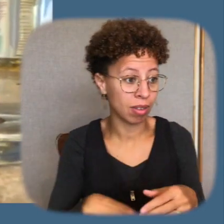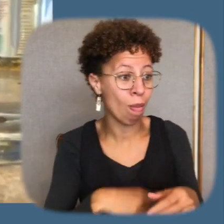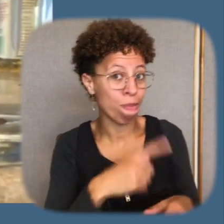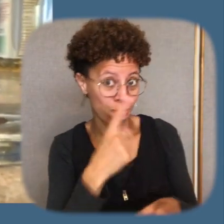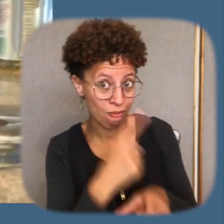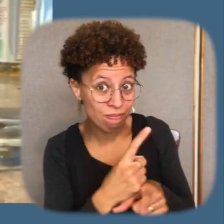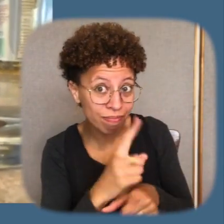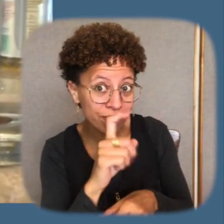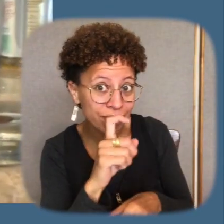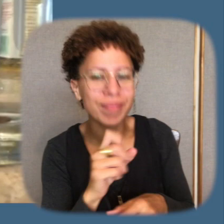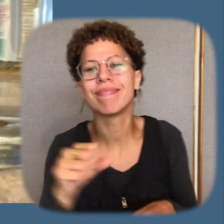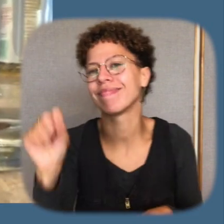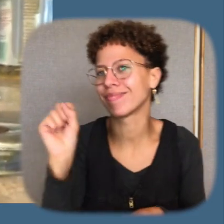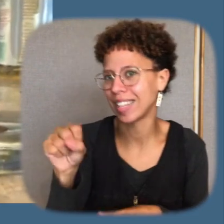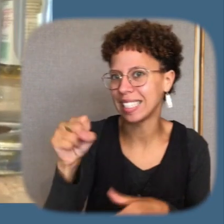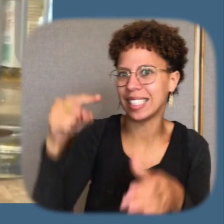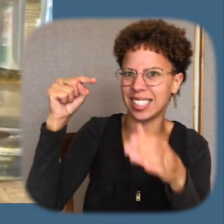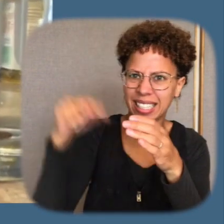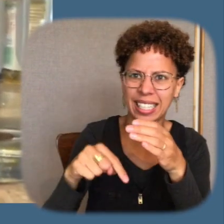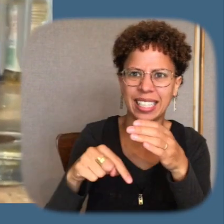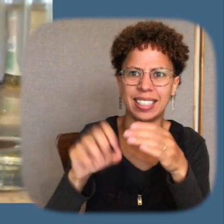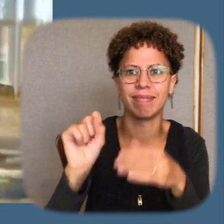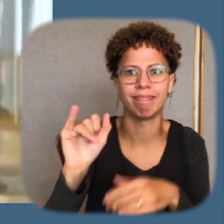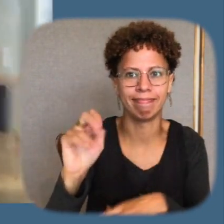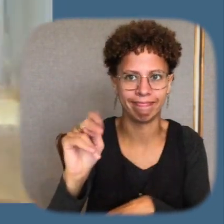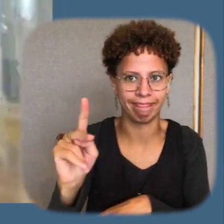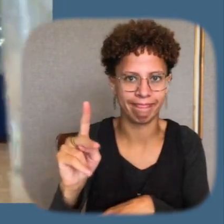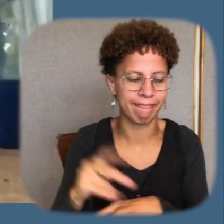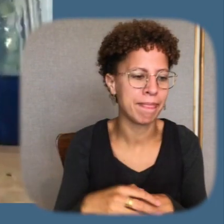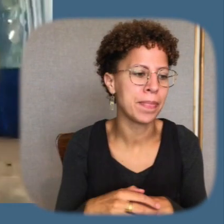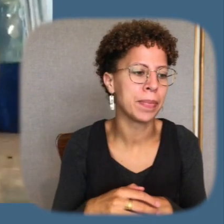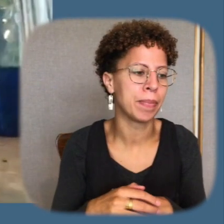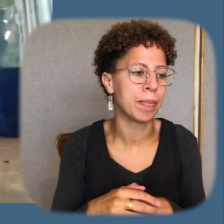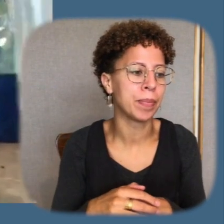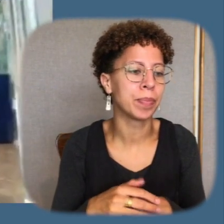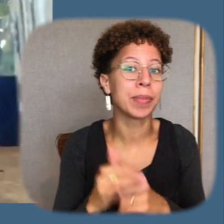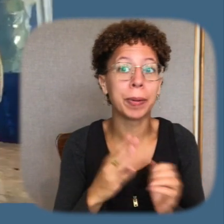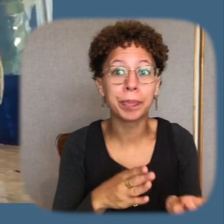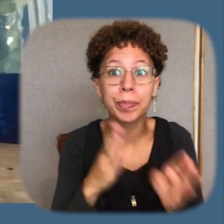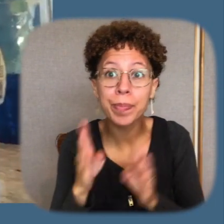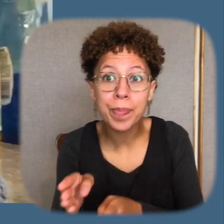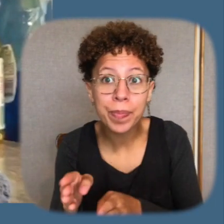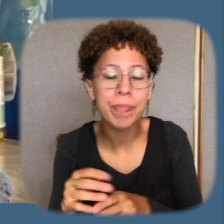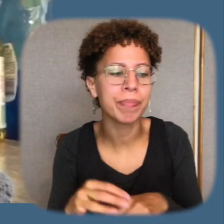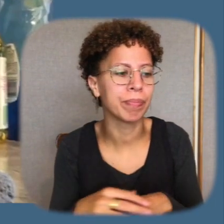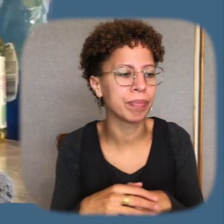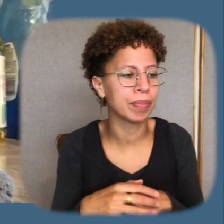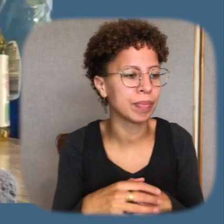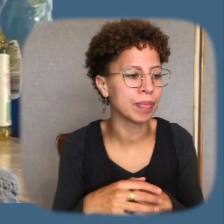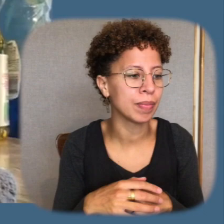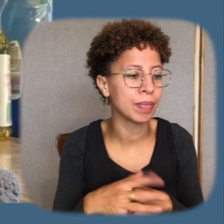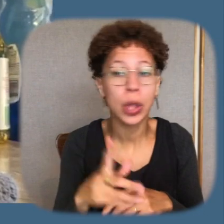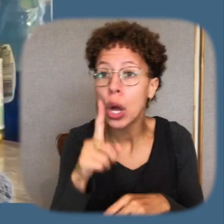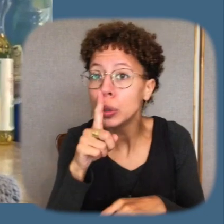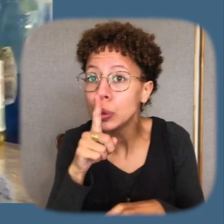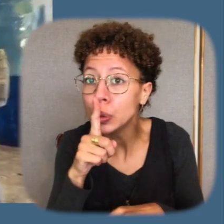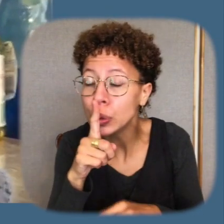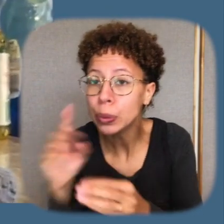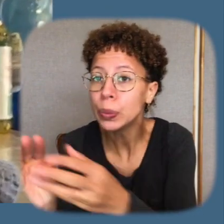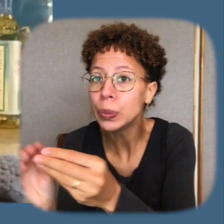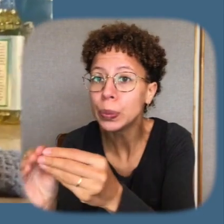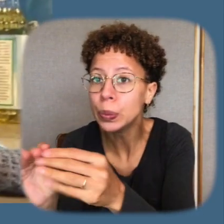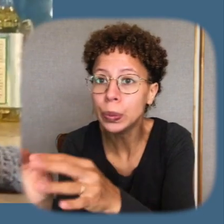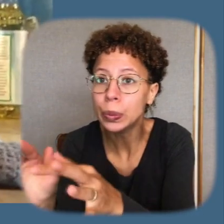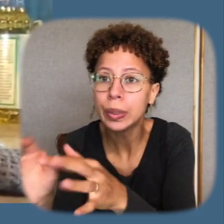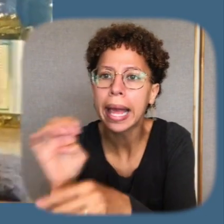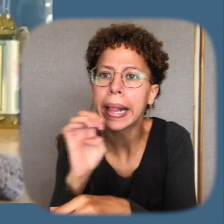correct? Look at this. Yes, good. Okay, next. New. Okay,